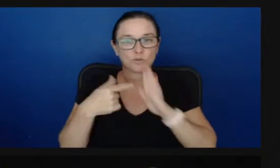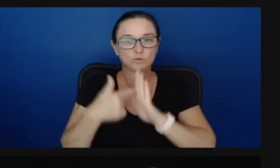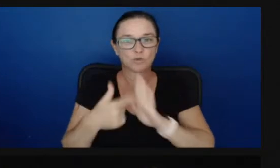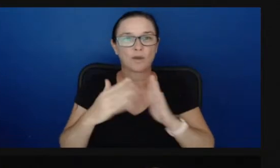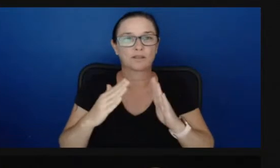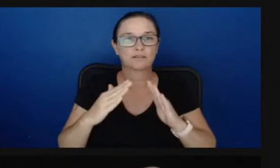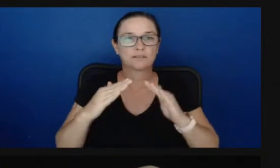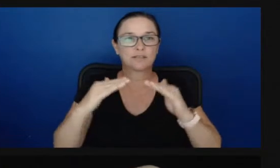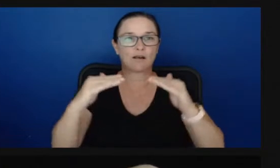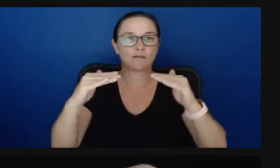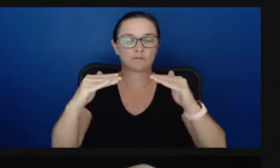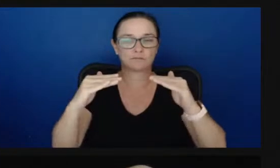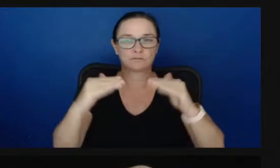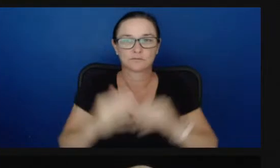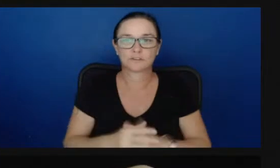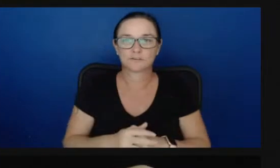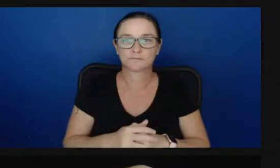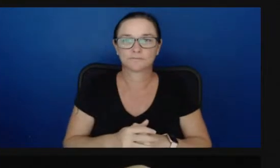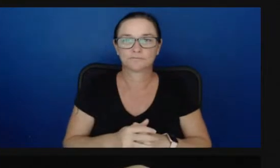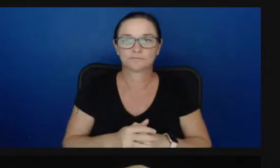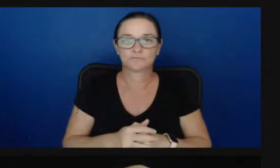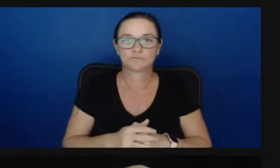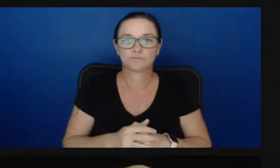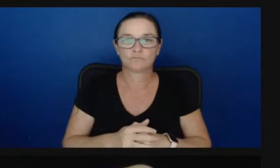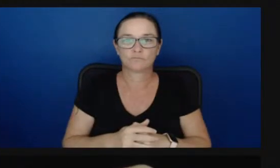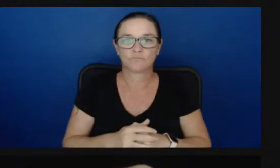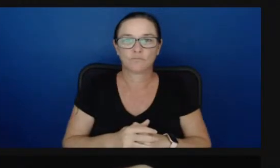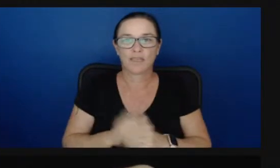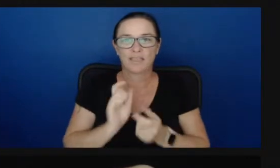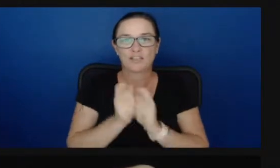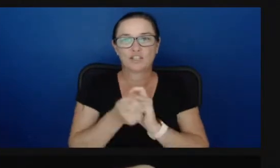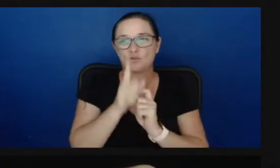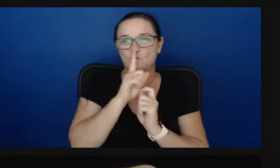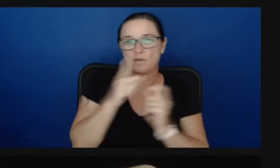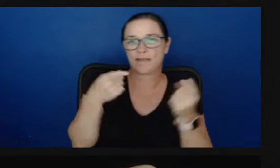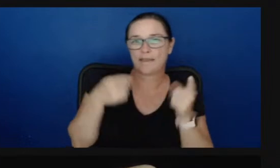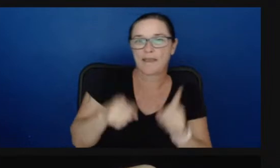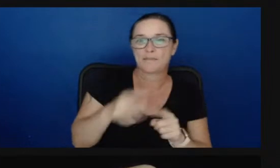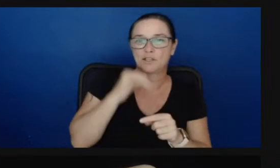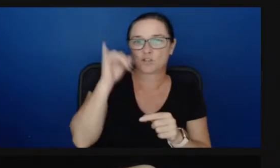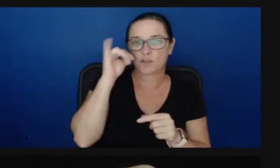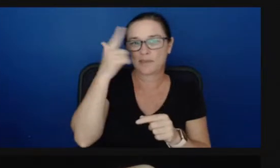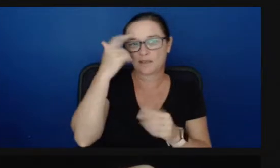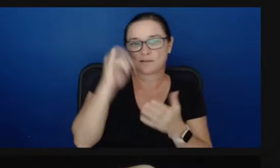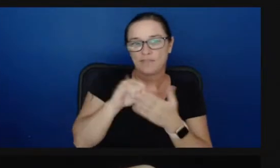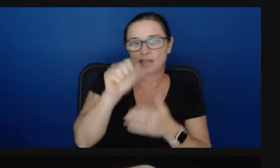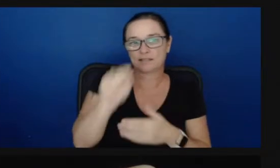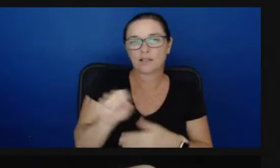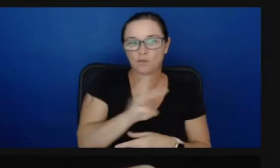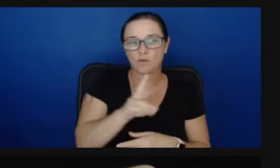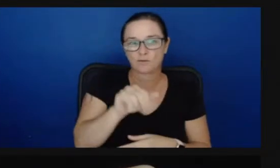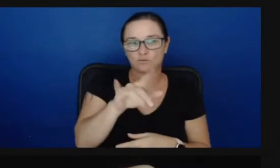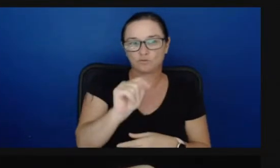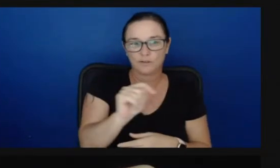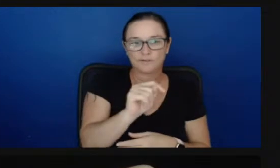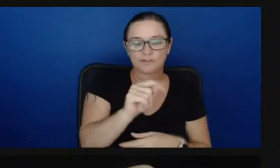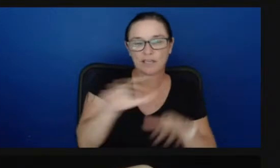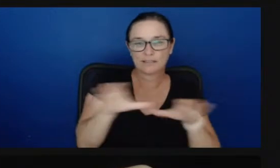Yeah, so that's basically it. The change really coming through yesterday because of the Southwest Rift activity that we pointed out on the earthquakes